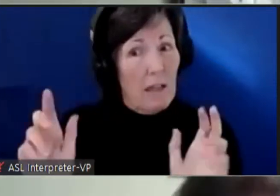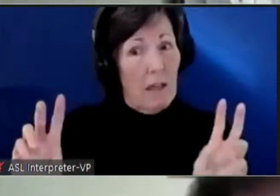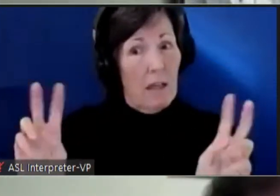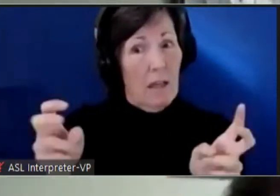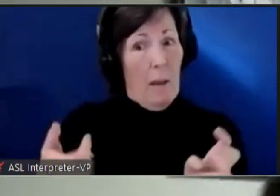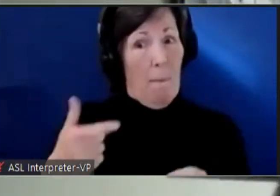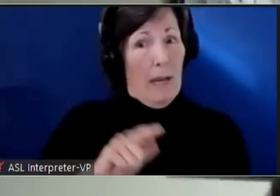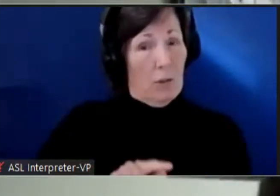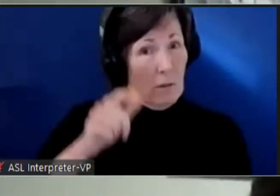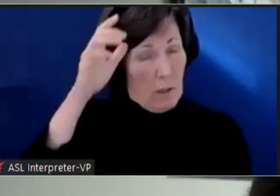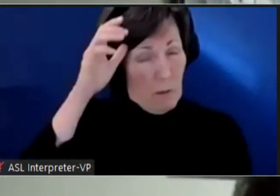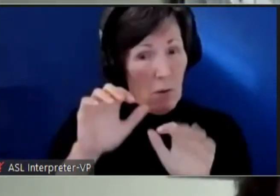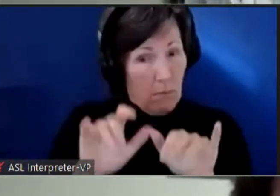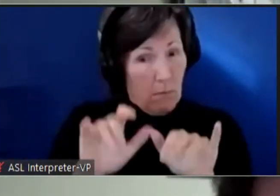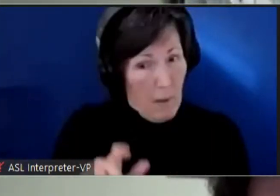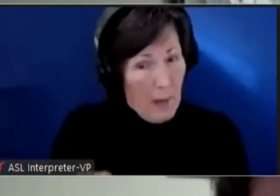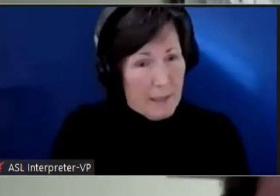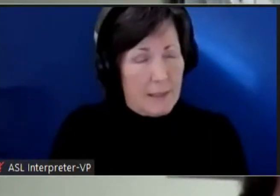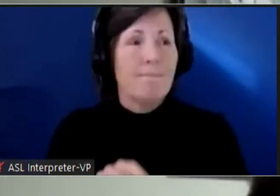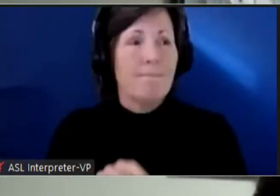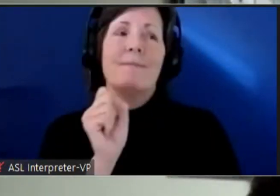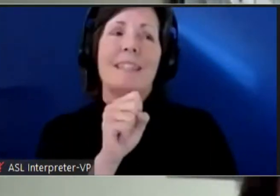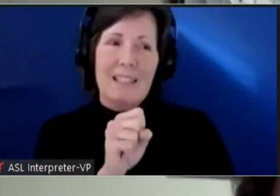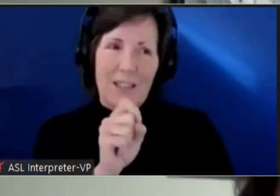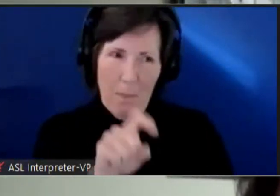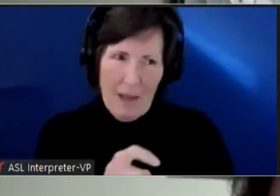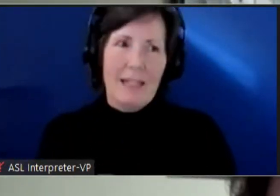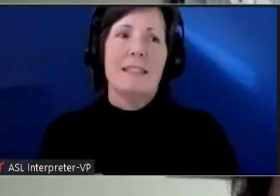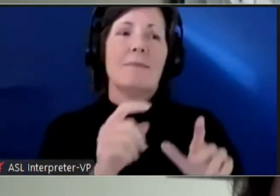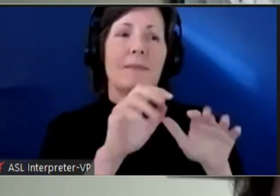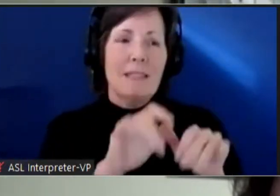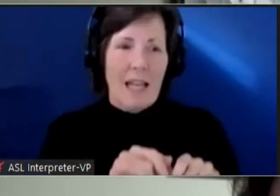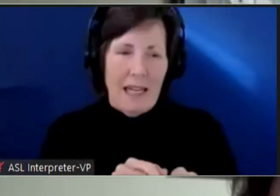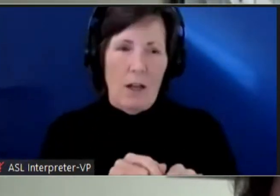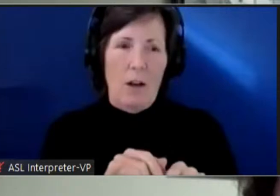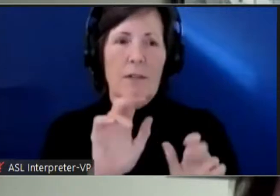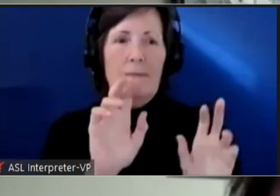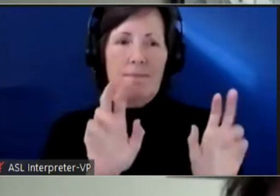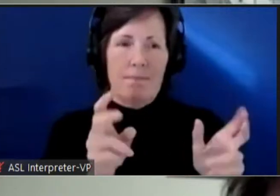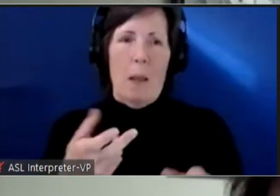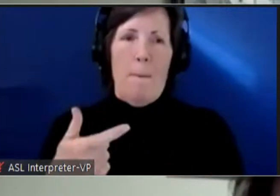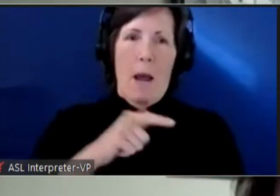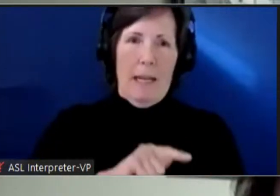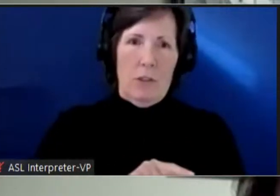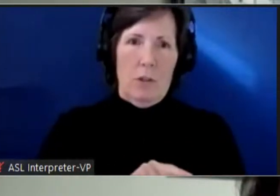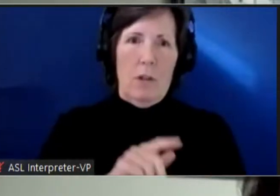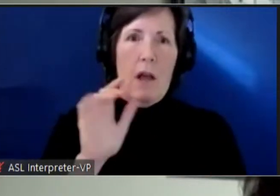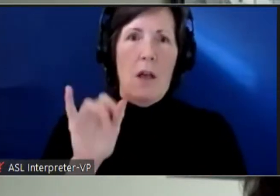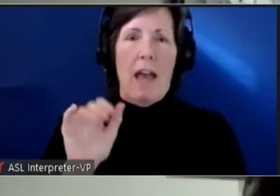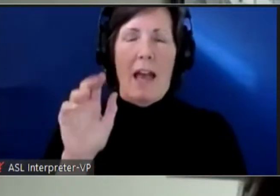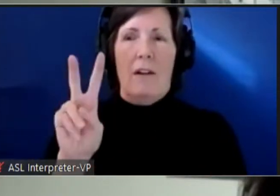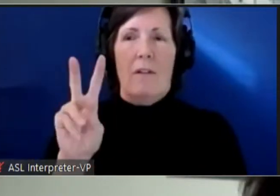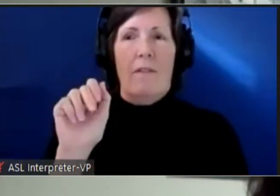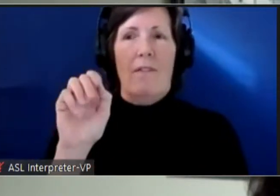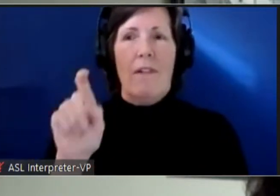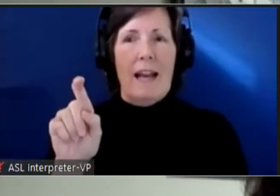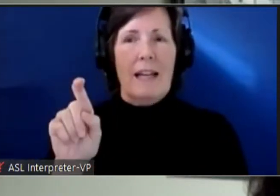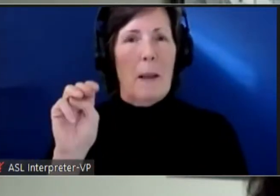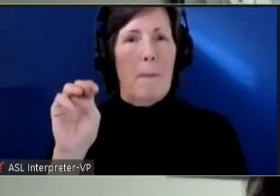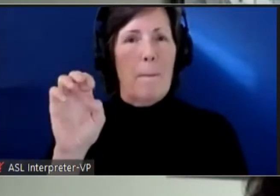with My Turn. Vaccinate Mendo has been very useful as sort of a